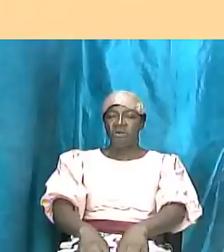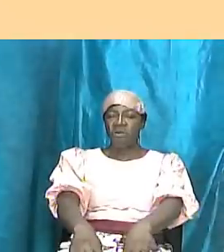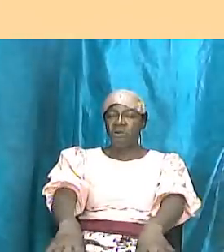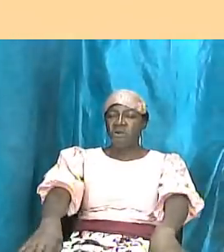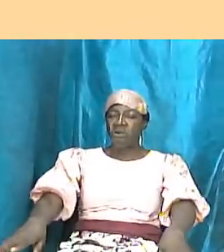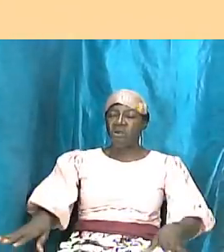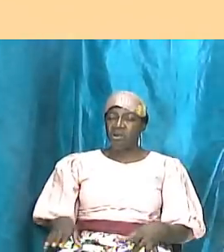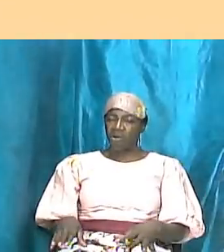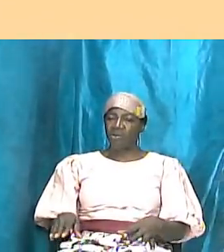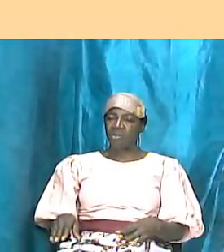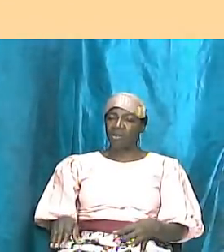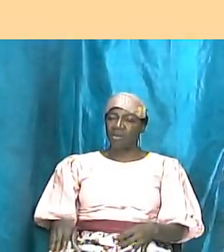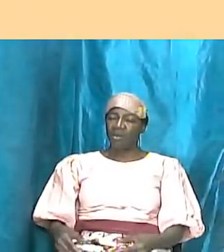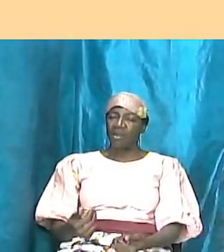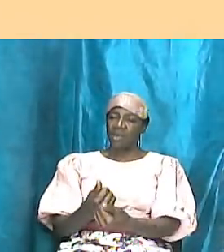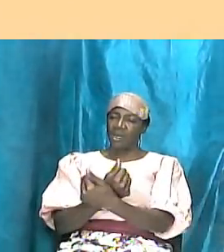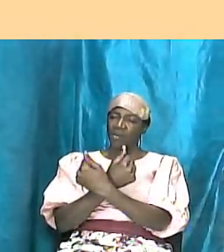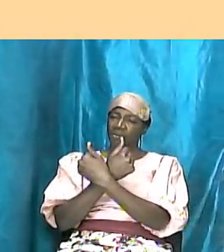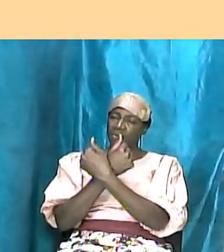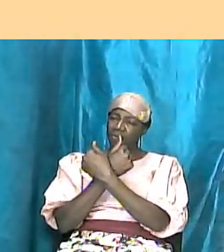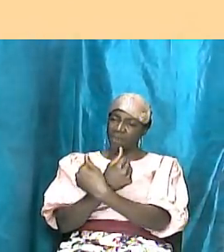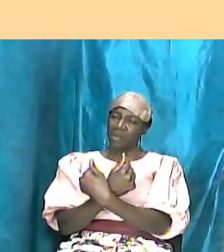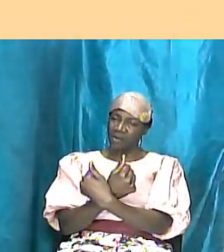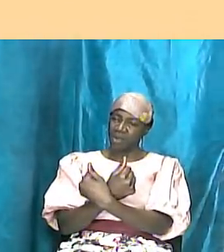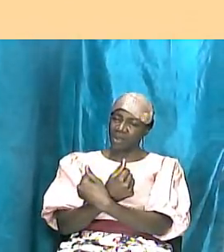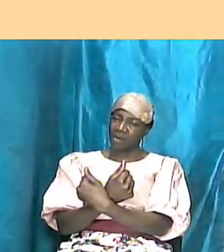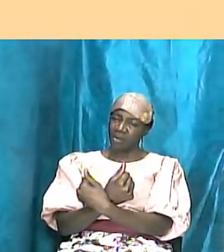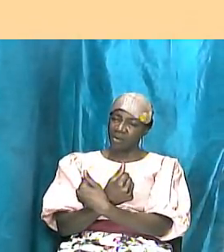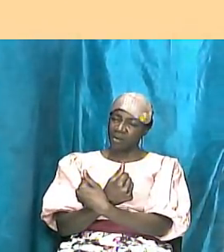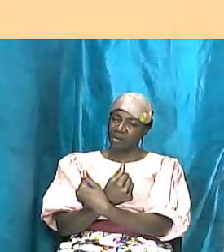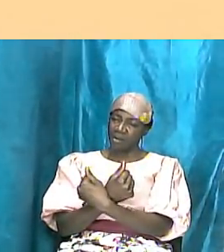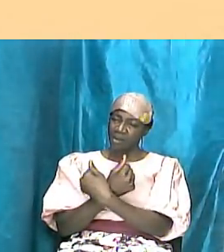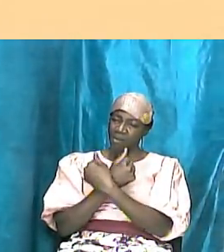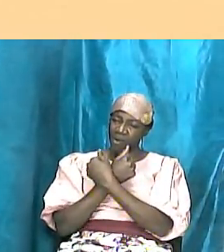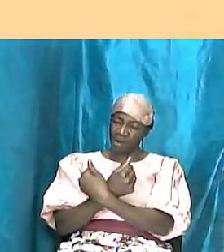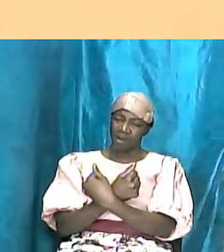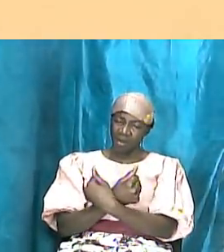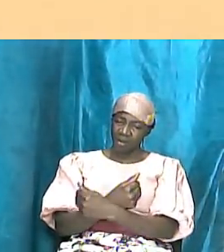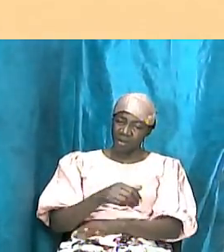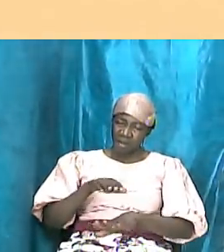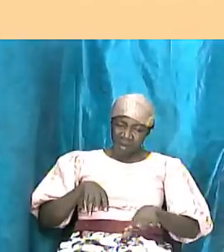was locked away, and he went through.